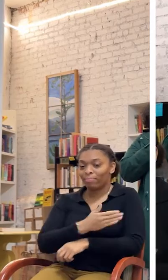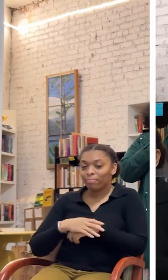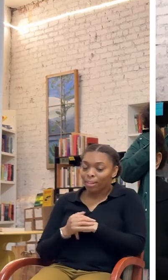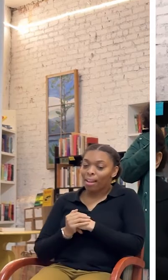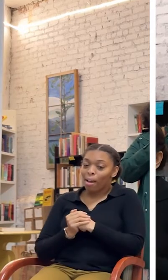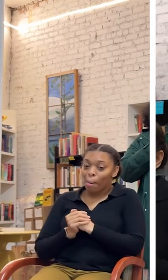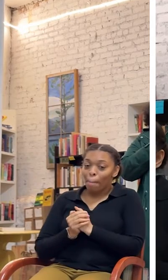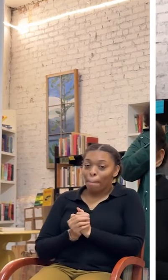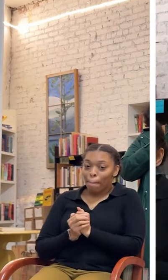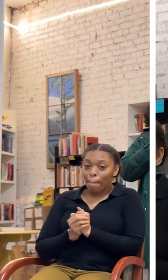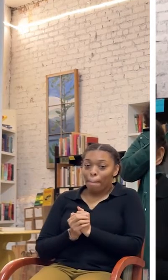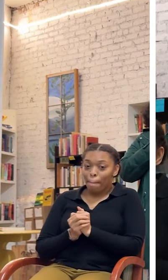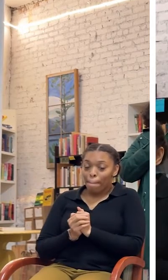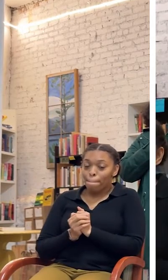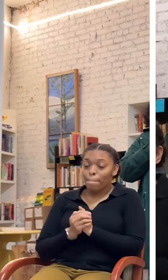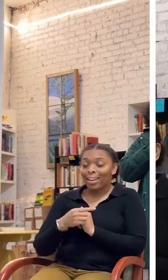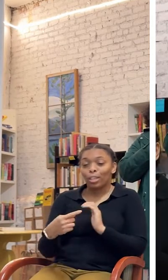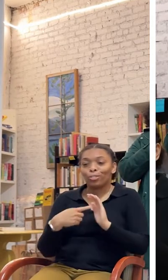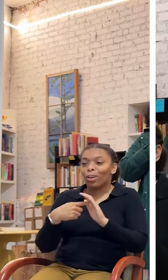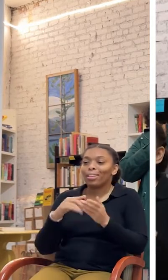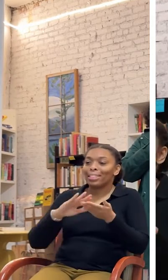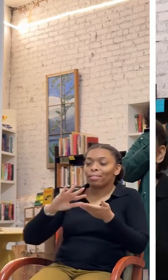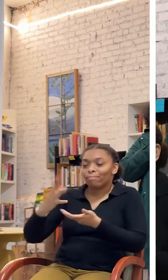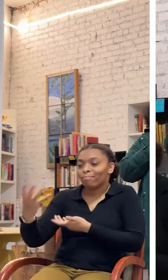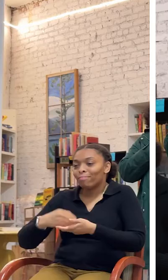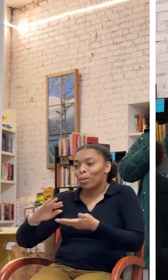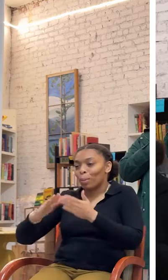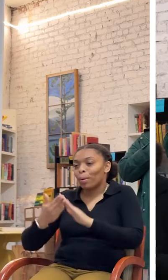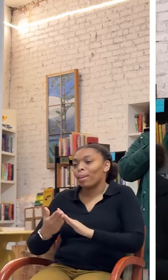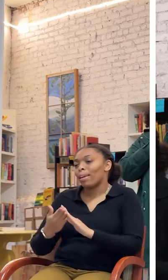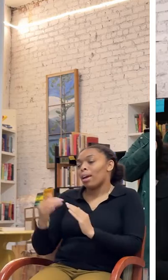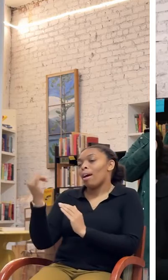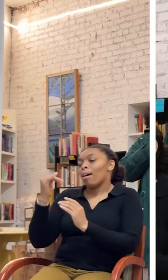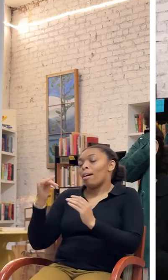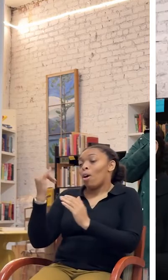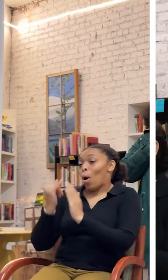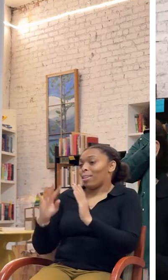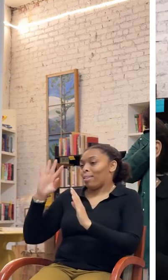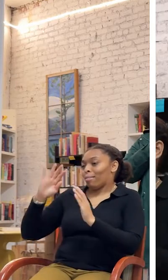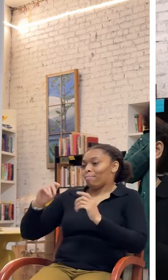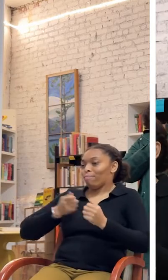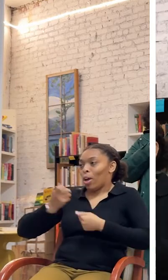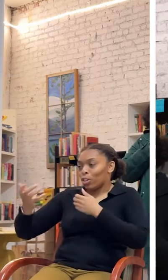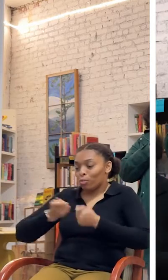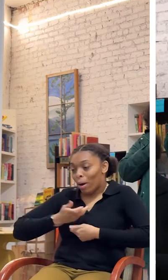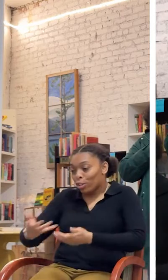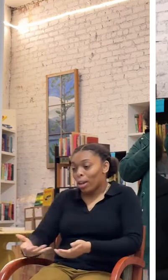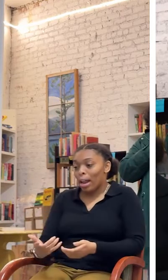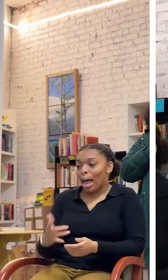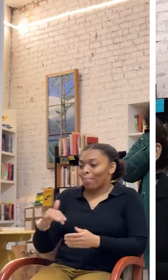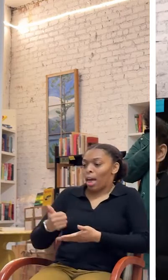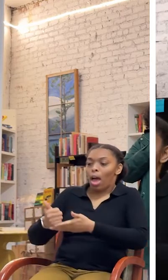To me, Kleaver epitomizes community and artistic expression. And those are the things that have brought me out of